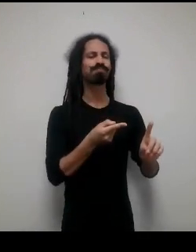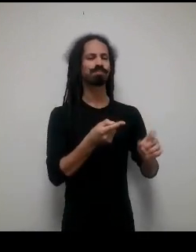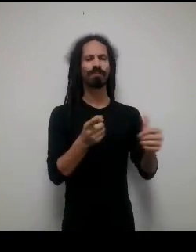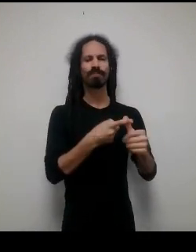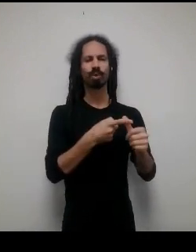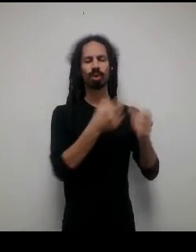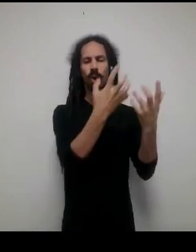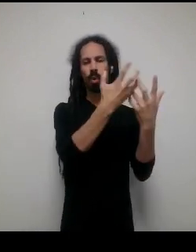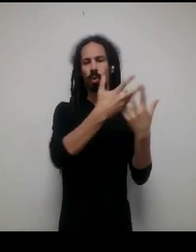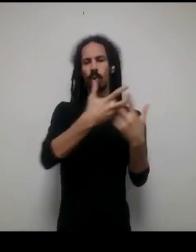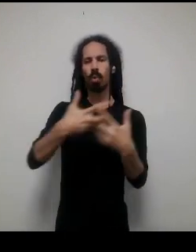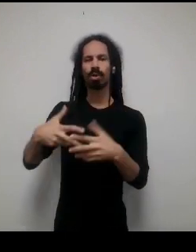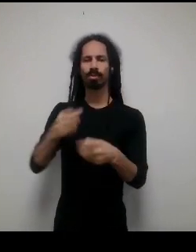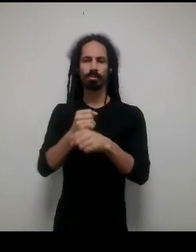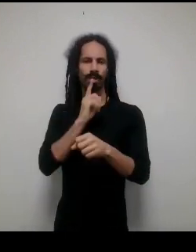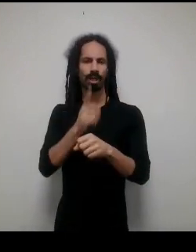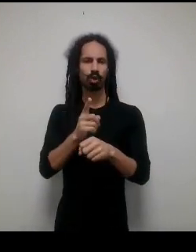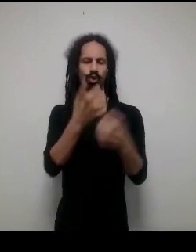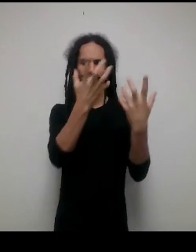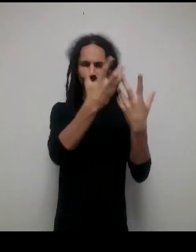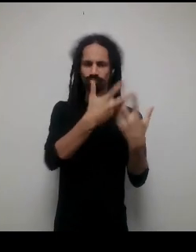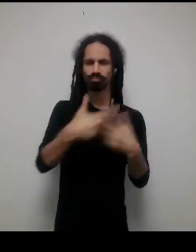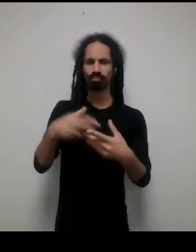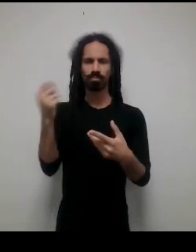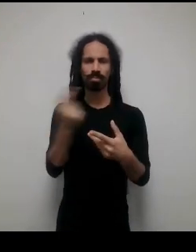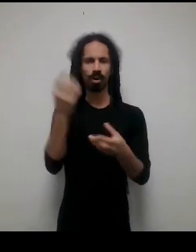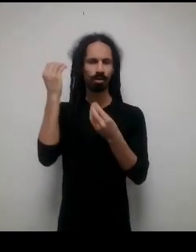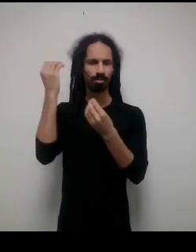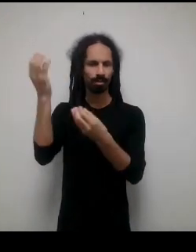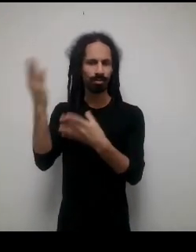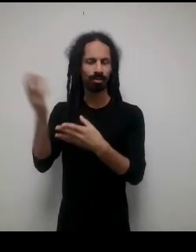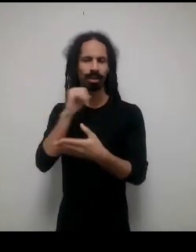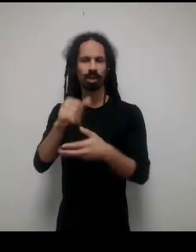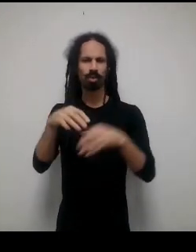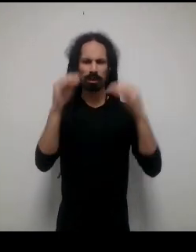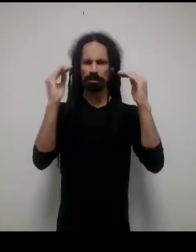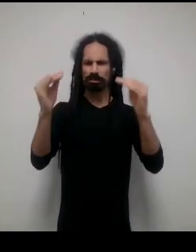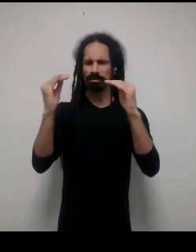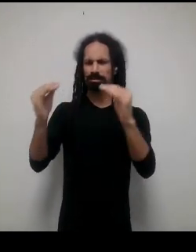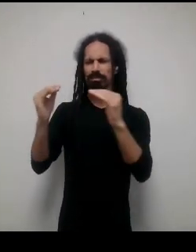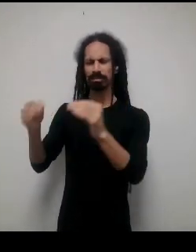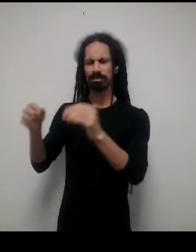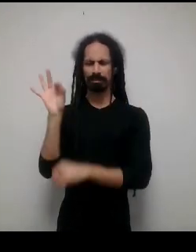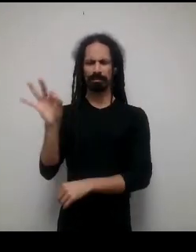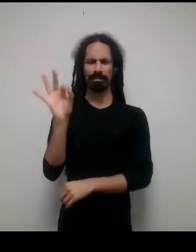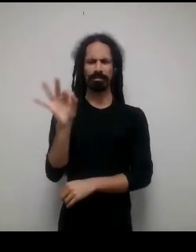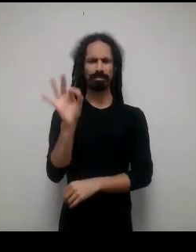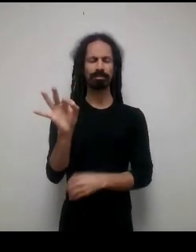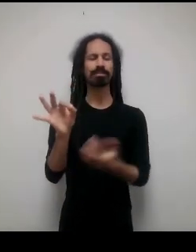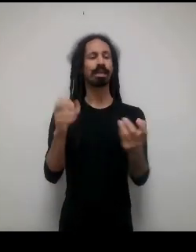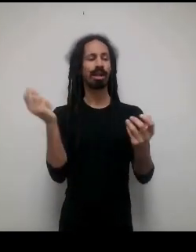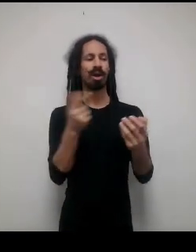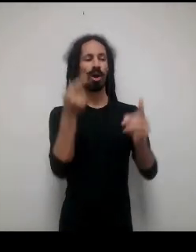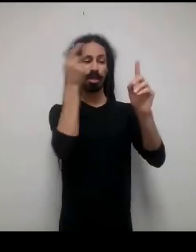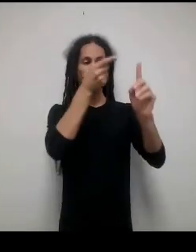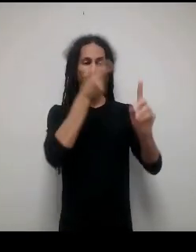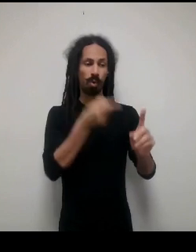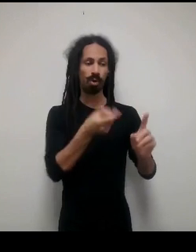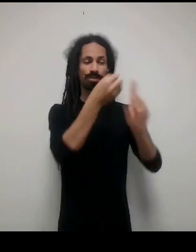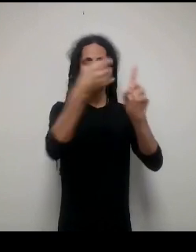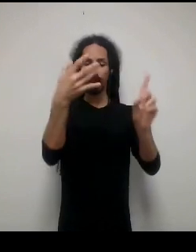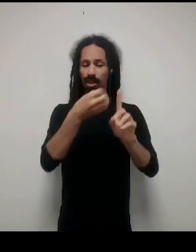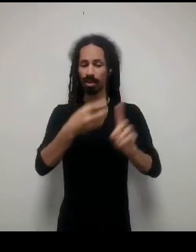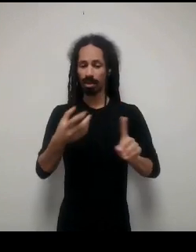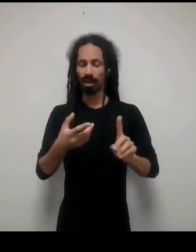help ensure that there's a logical flow of information and that you're clearly outlining your objective, your main points, and your supporting